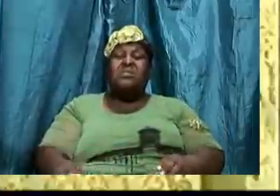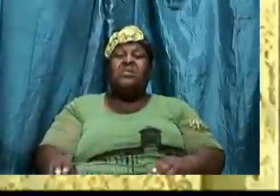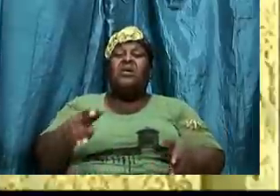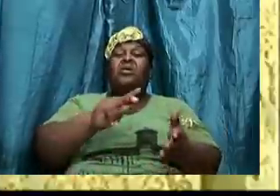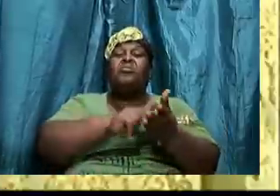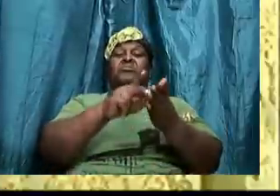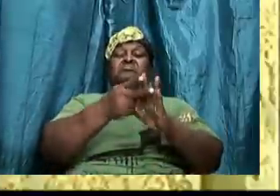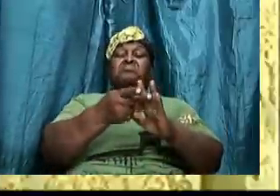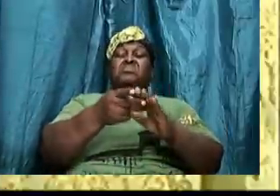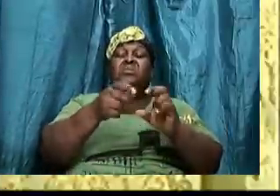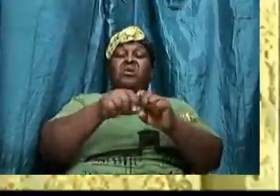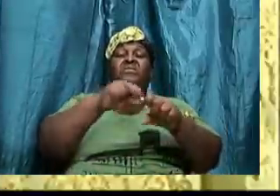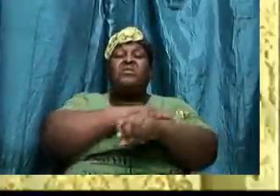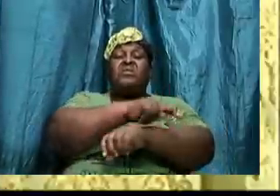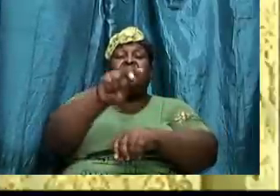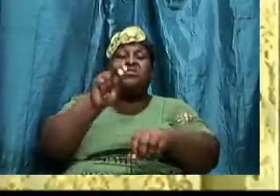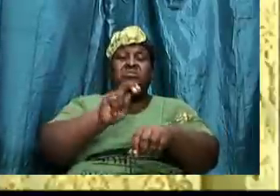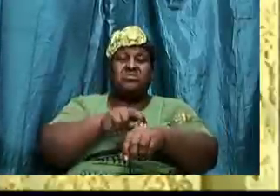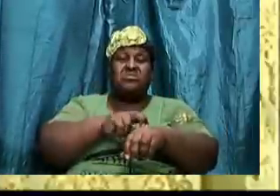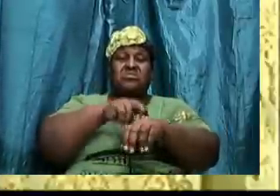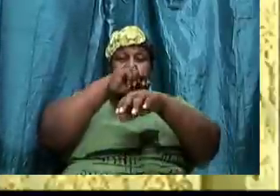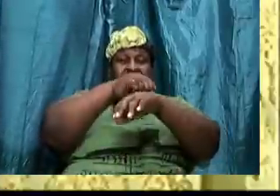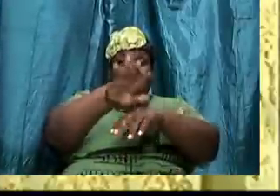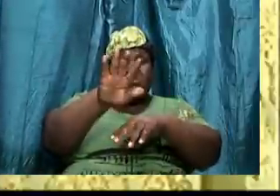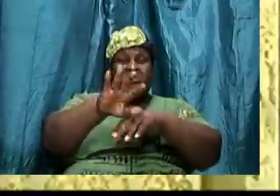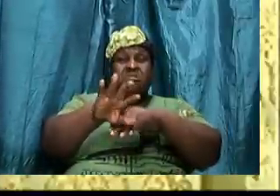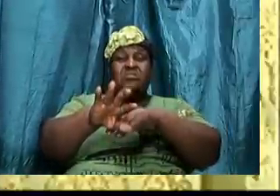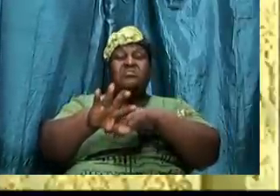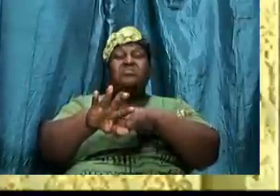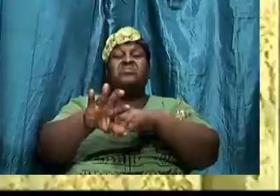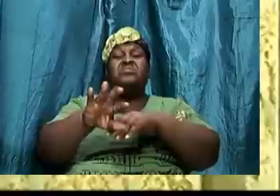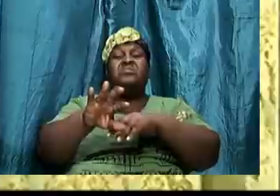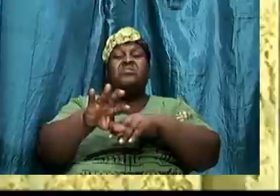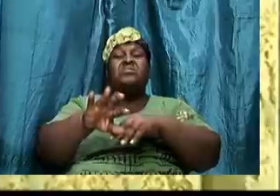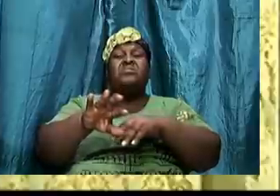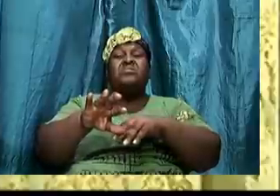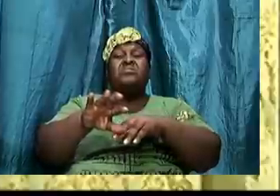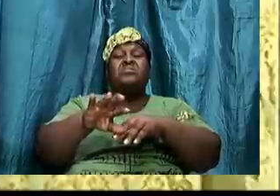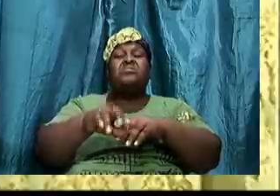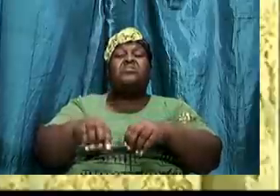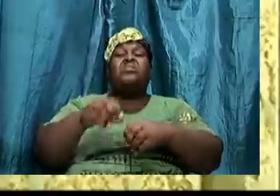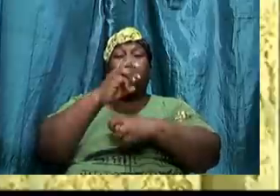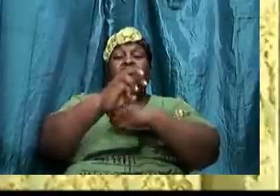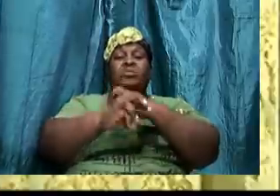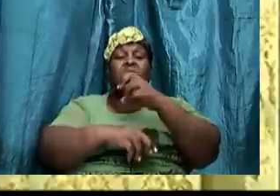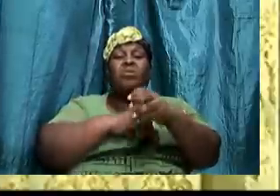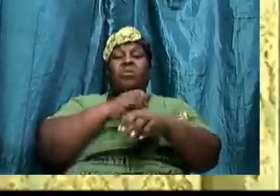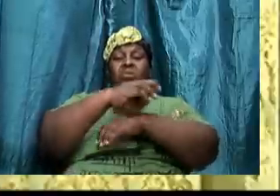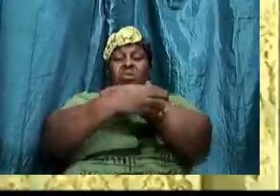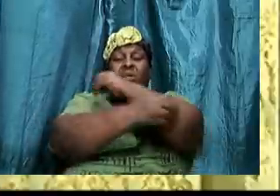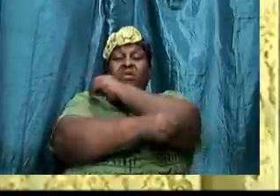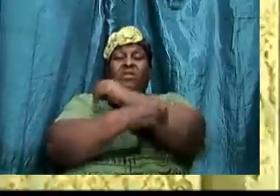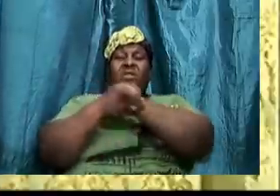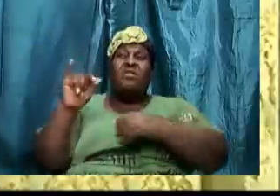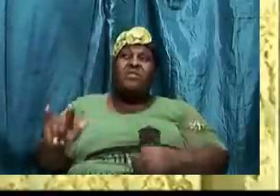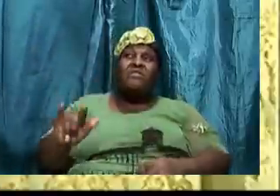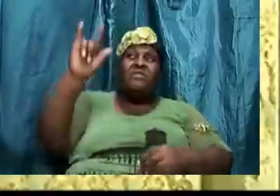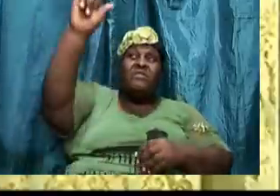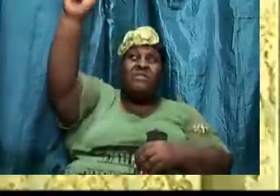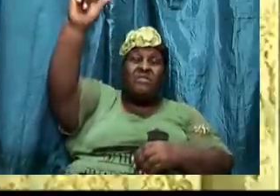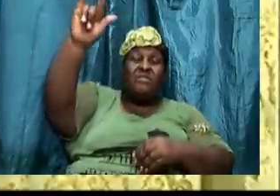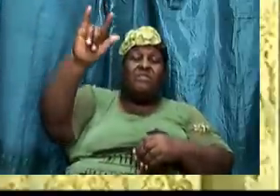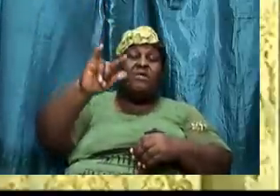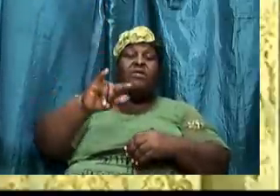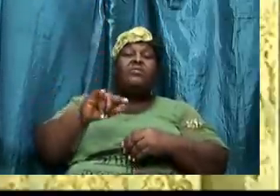of a nation sent to a foreign land, the ambassador role is to reflect the